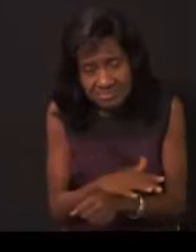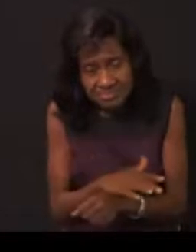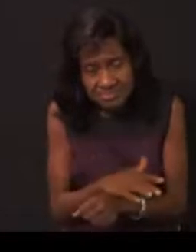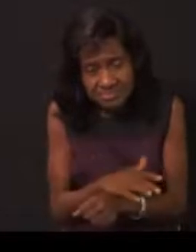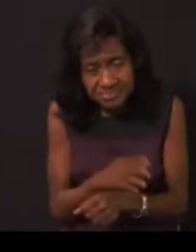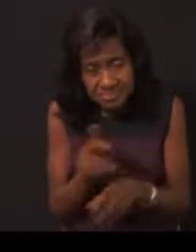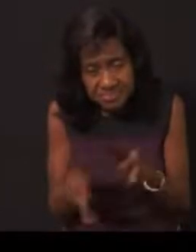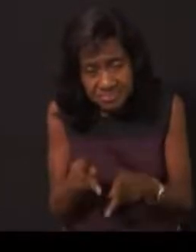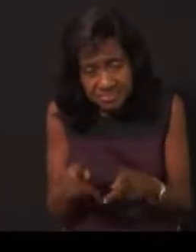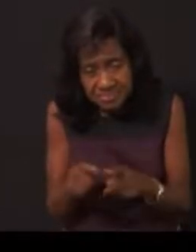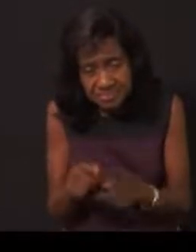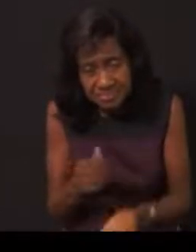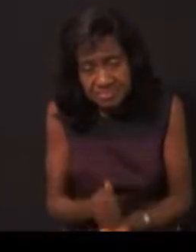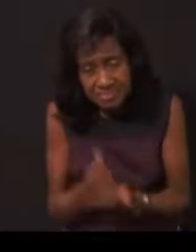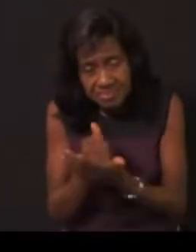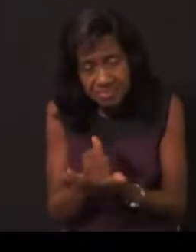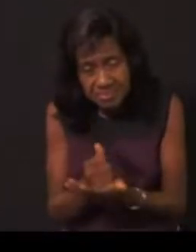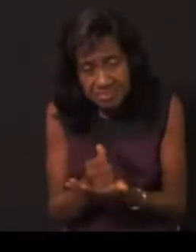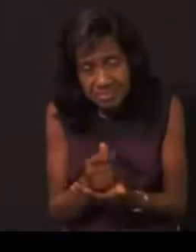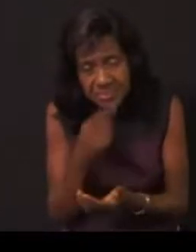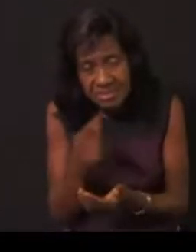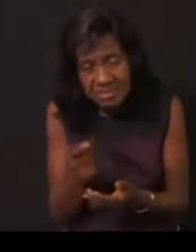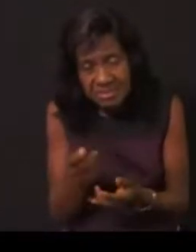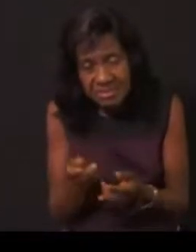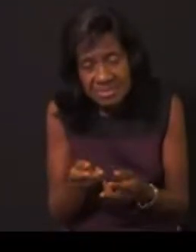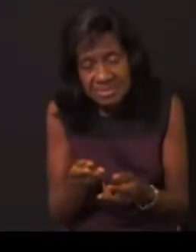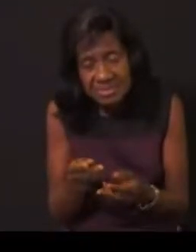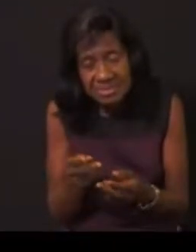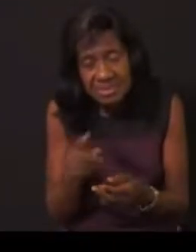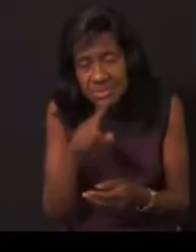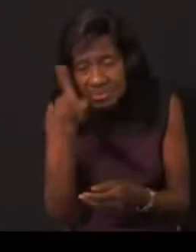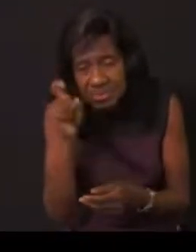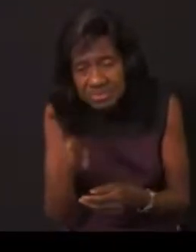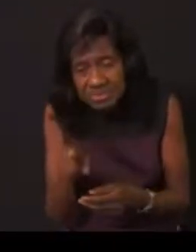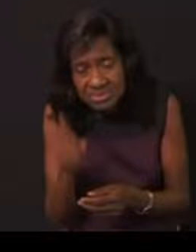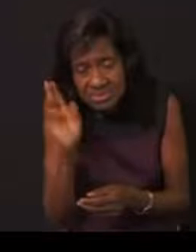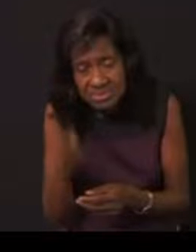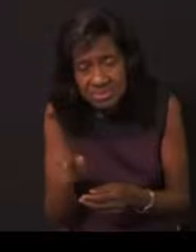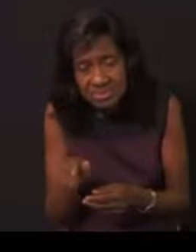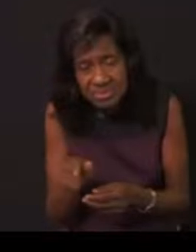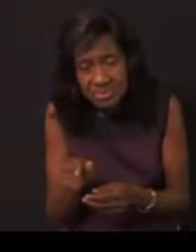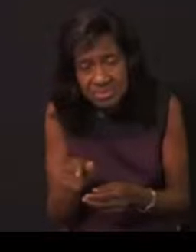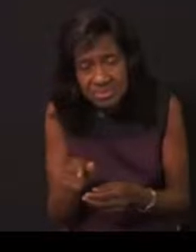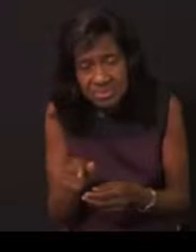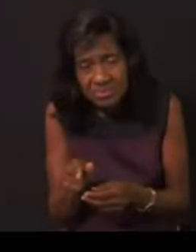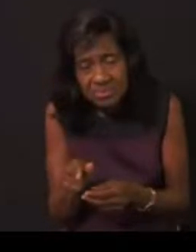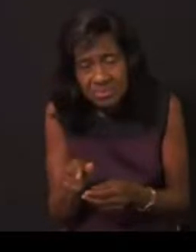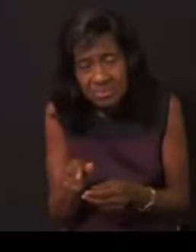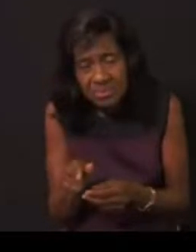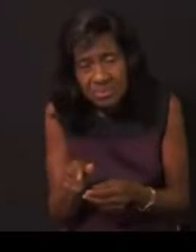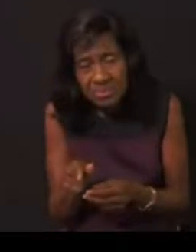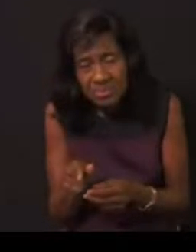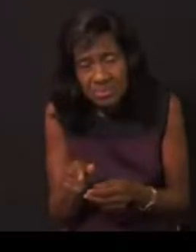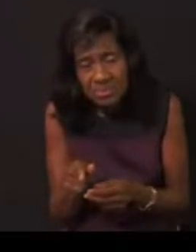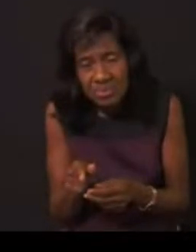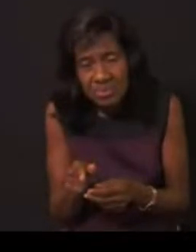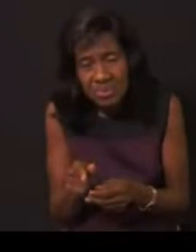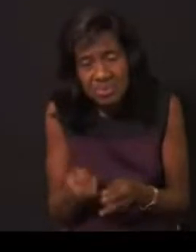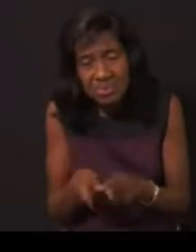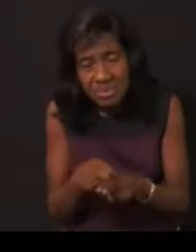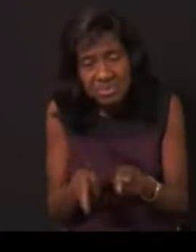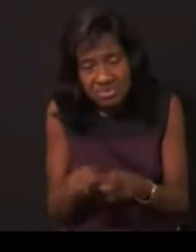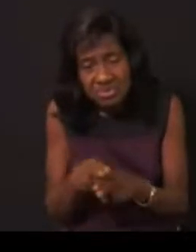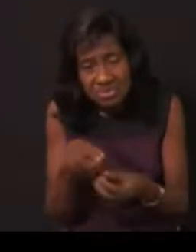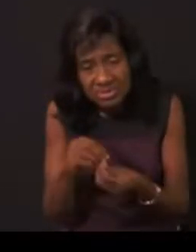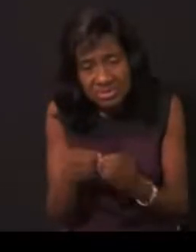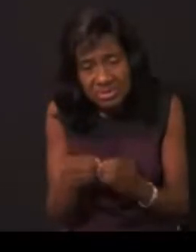increasing public health members specifically to deal with people stuck in quarantine? Yes, but you must